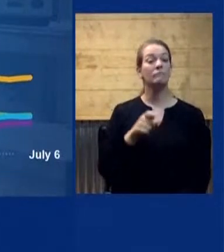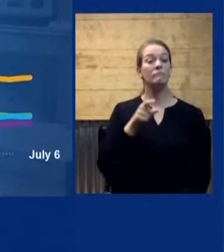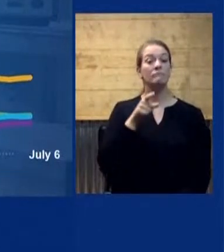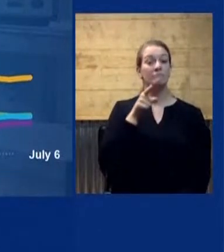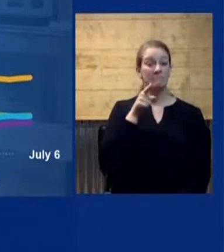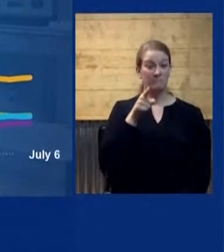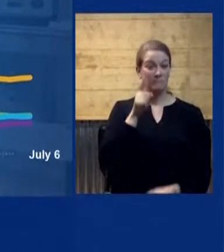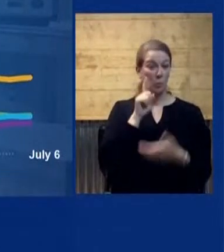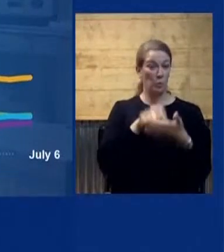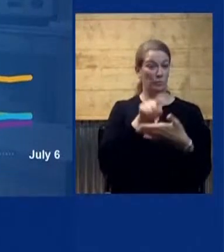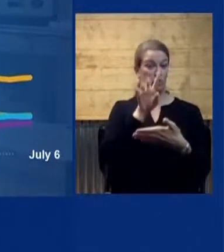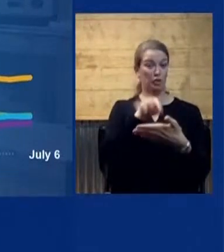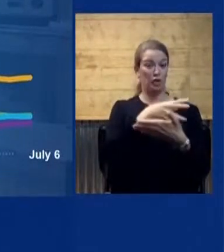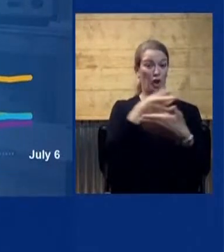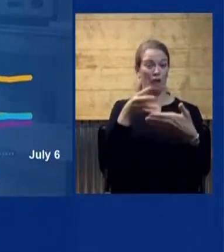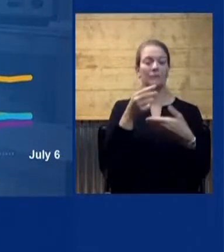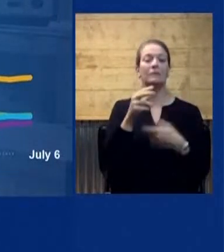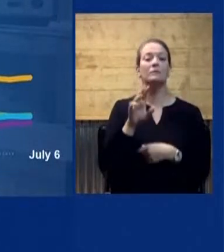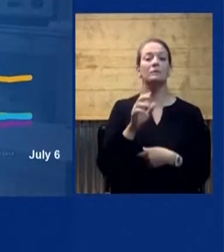red line.